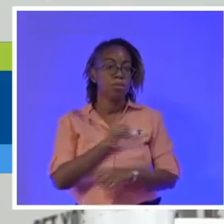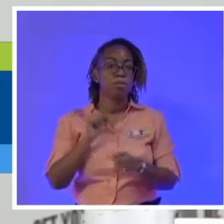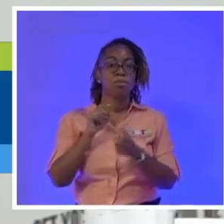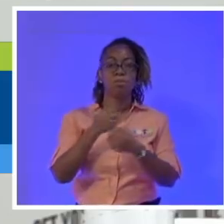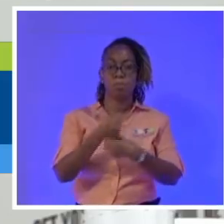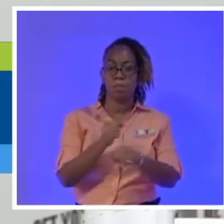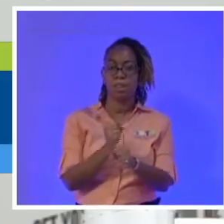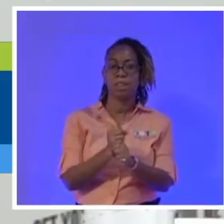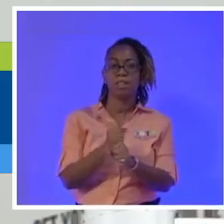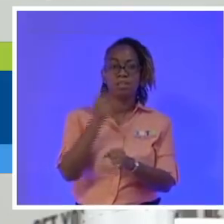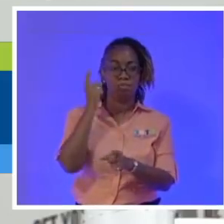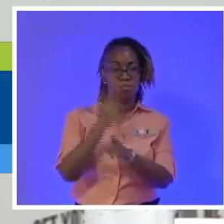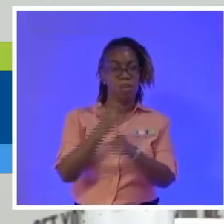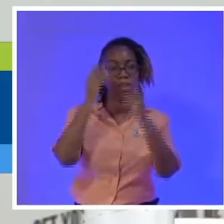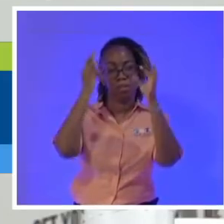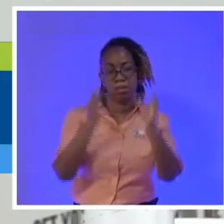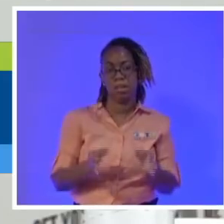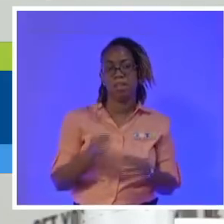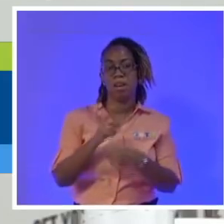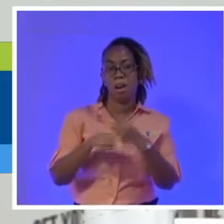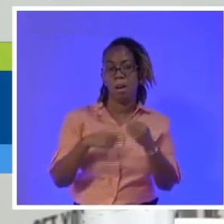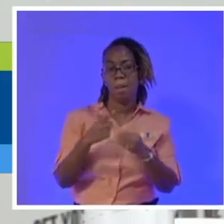decisions regarding vaccination.